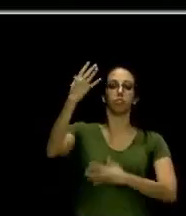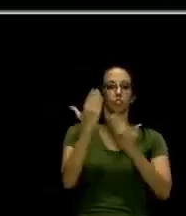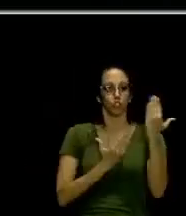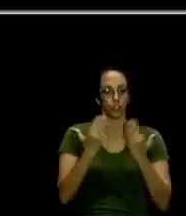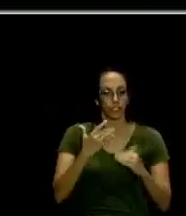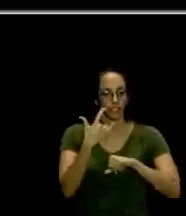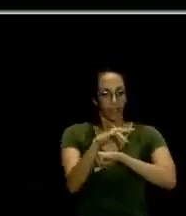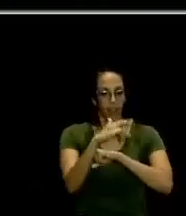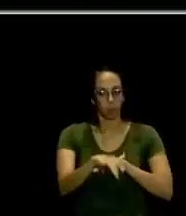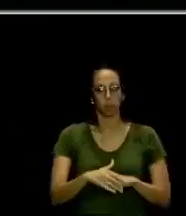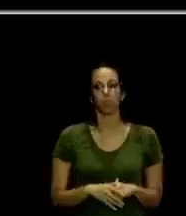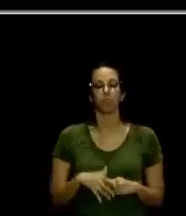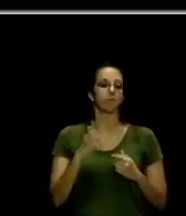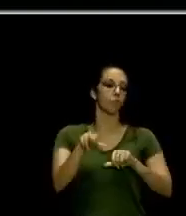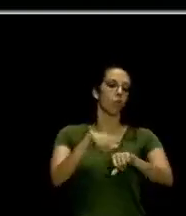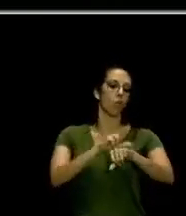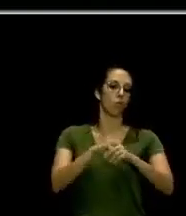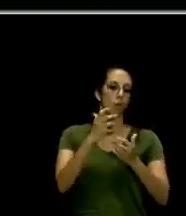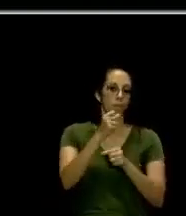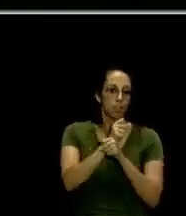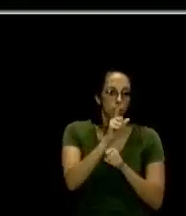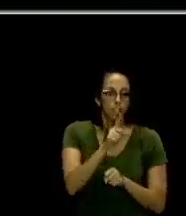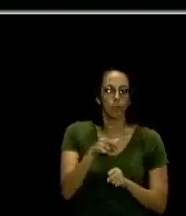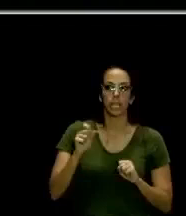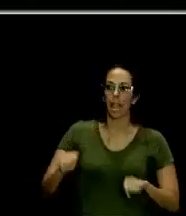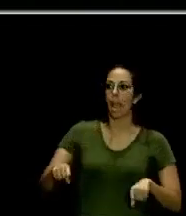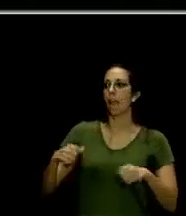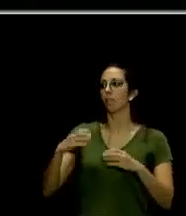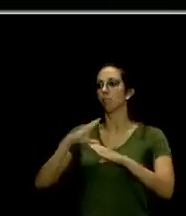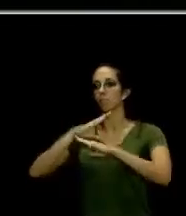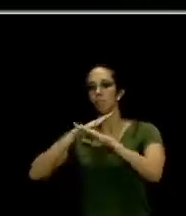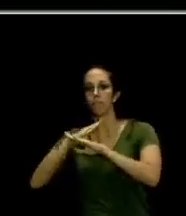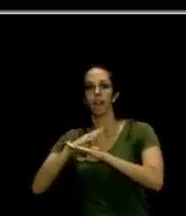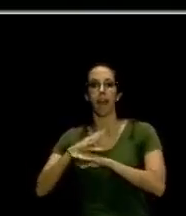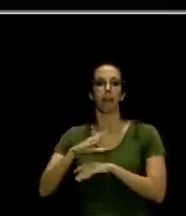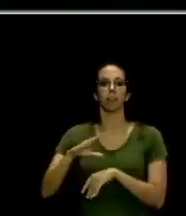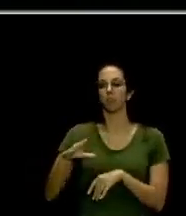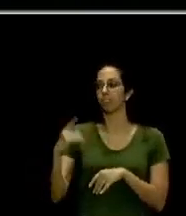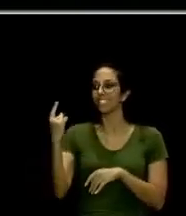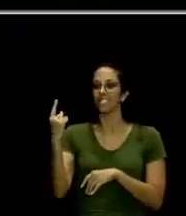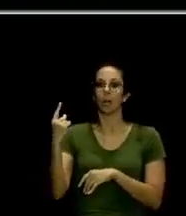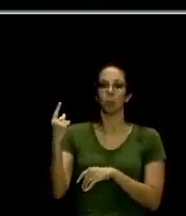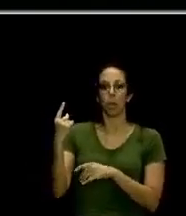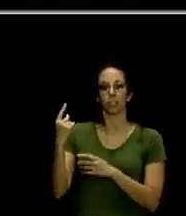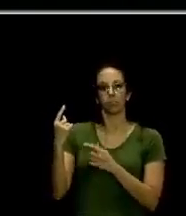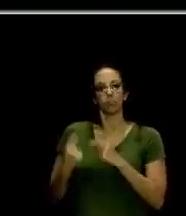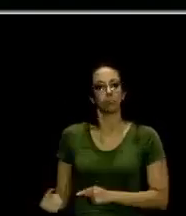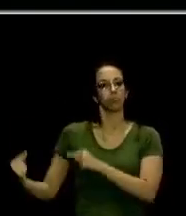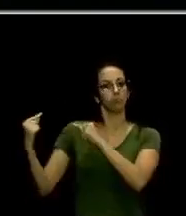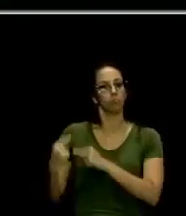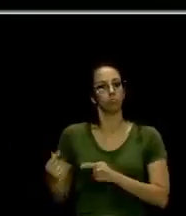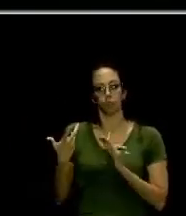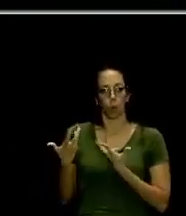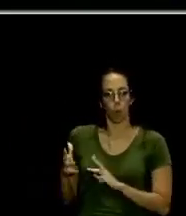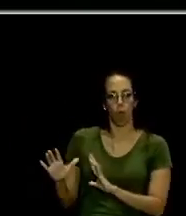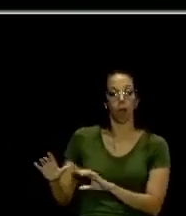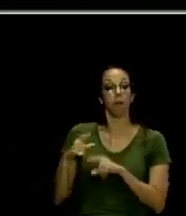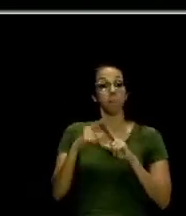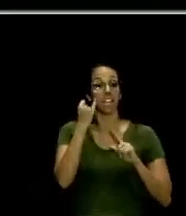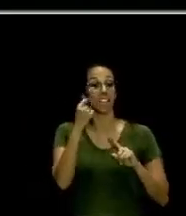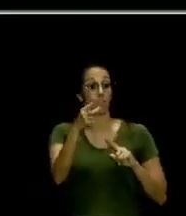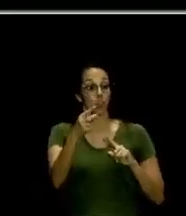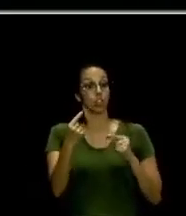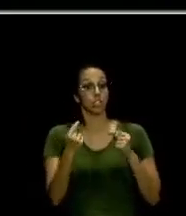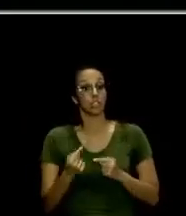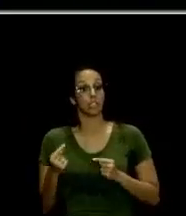want to make sure that we can prevent someone from going into crisis, but if you are there,